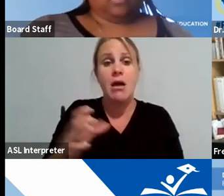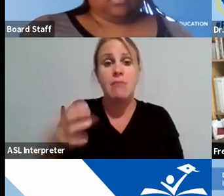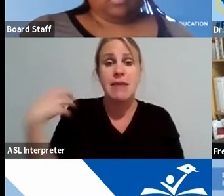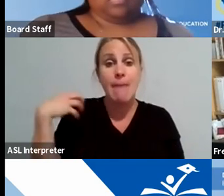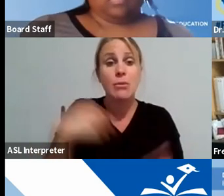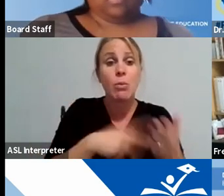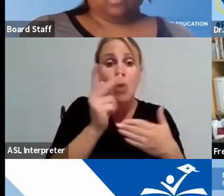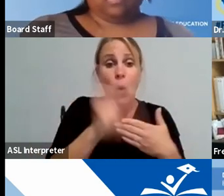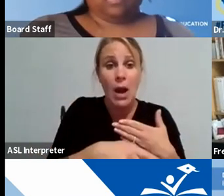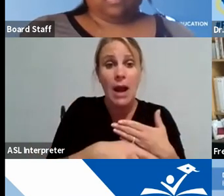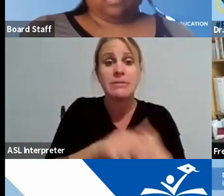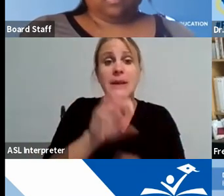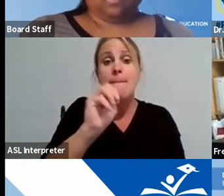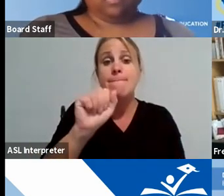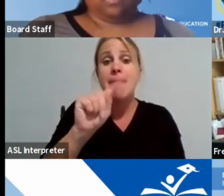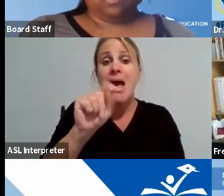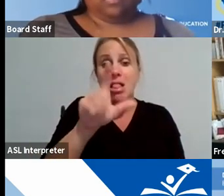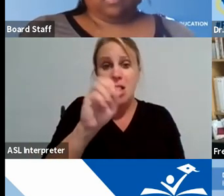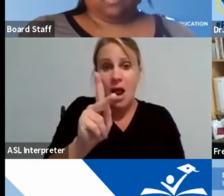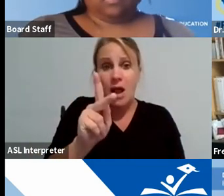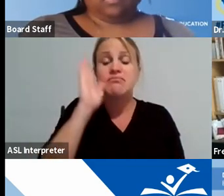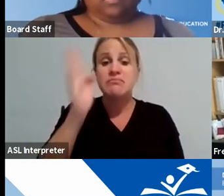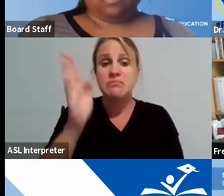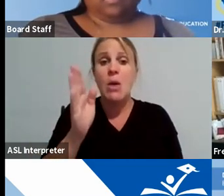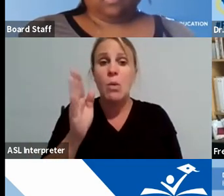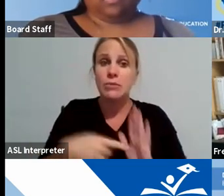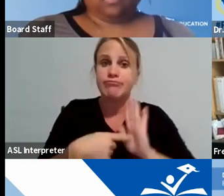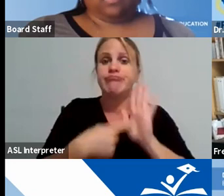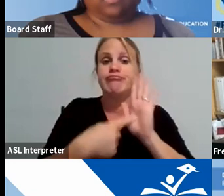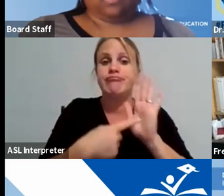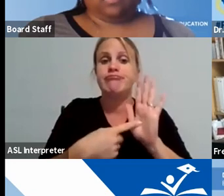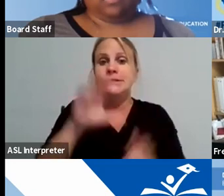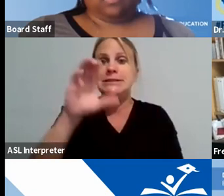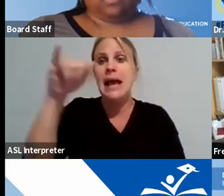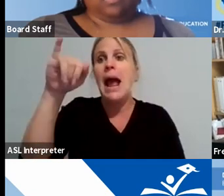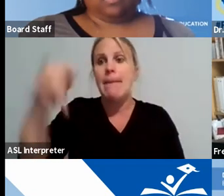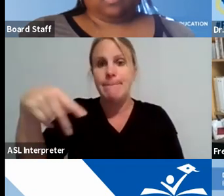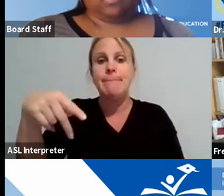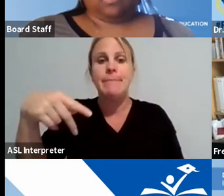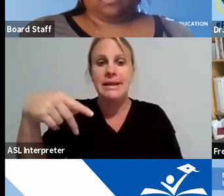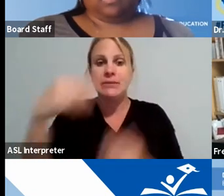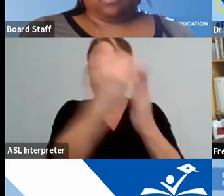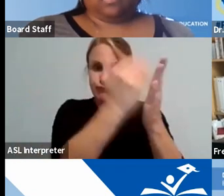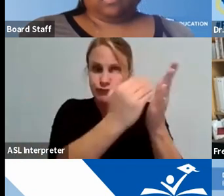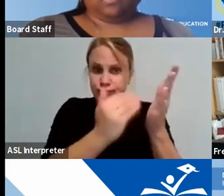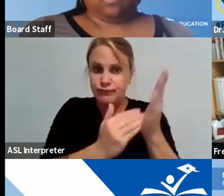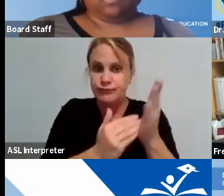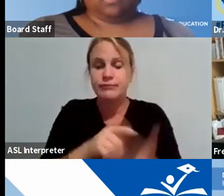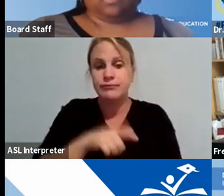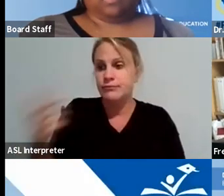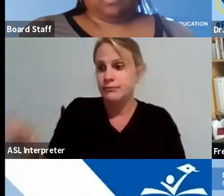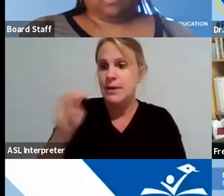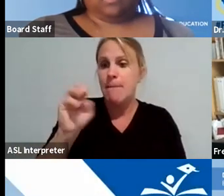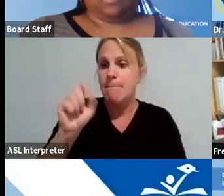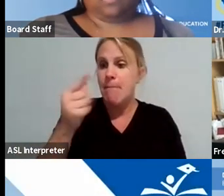will now step through the highlights of the proposed FY23 CIP. Director Matlock.